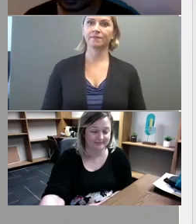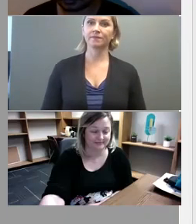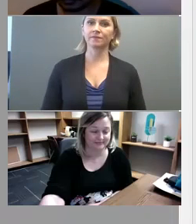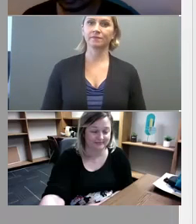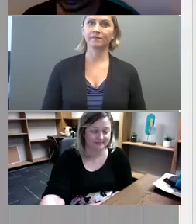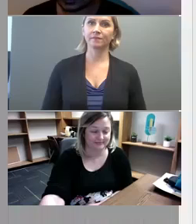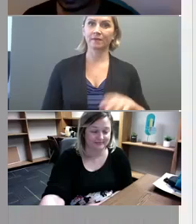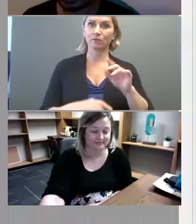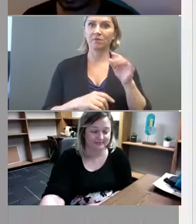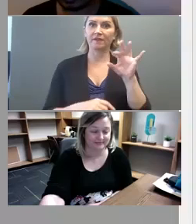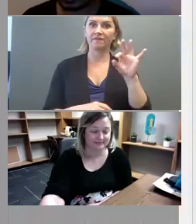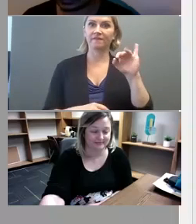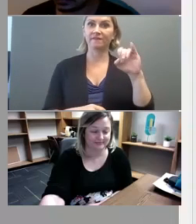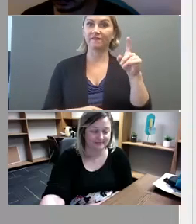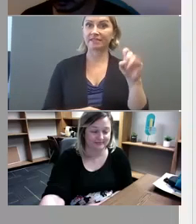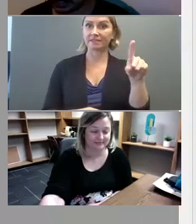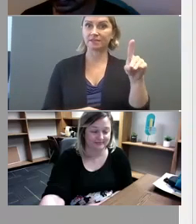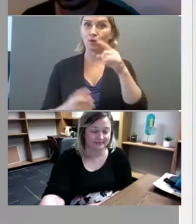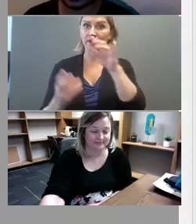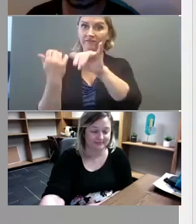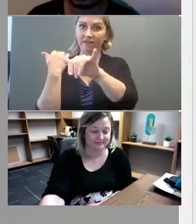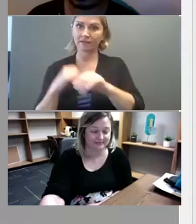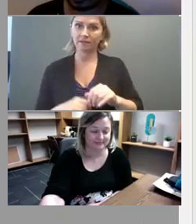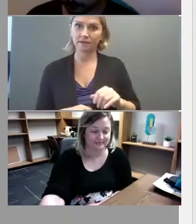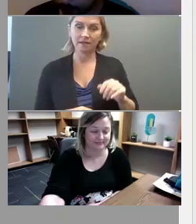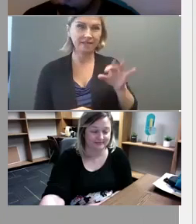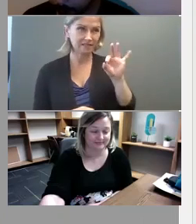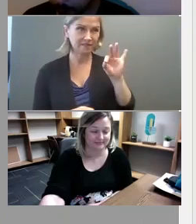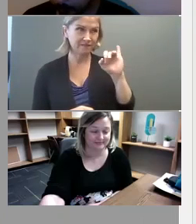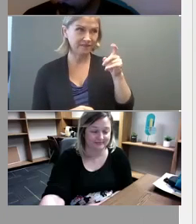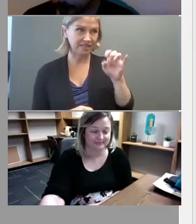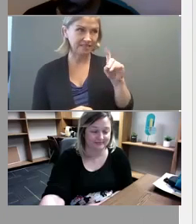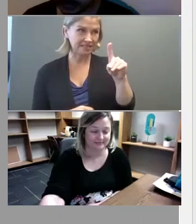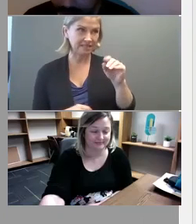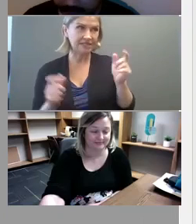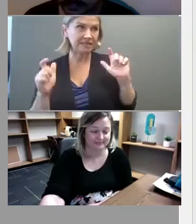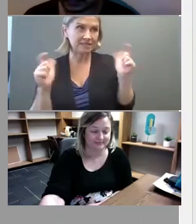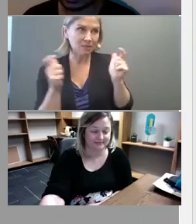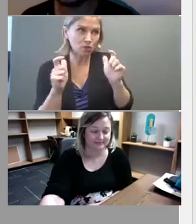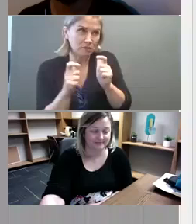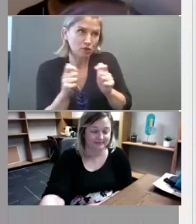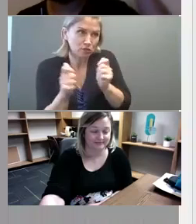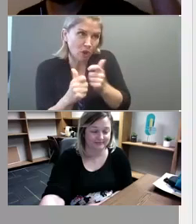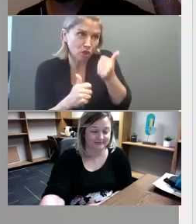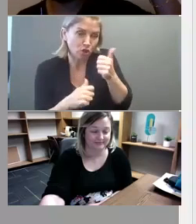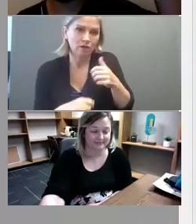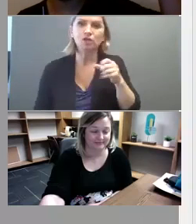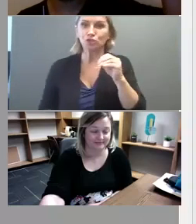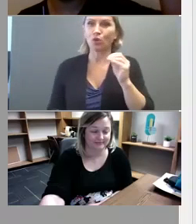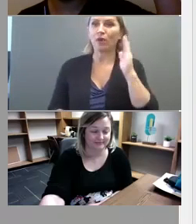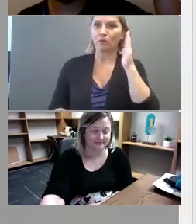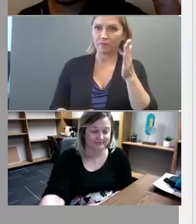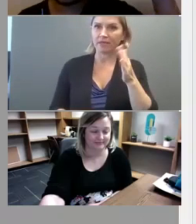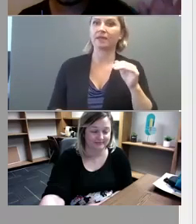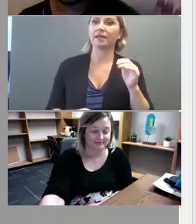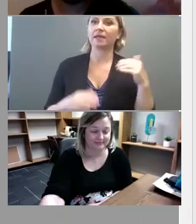infinity? I think it's a fixed point because it's a fixed, getting smaller and smaller and smaller. Exactly. So it is going to be some fixed point